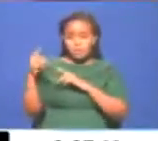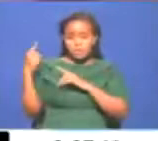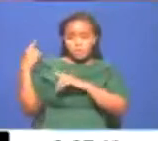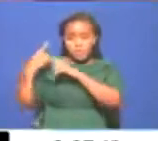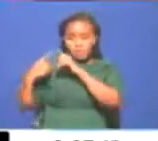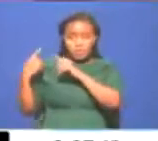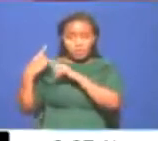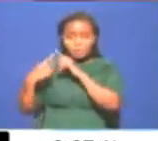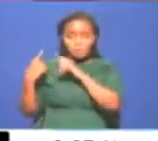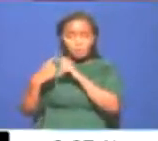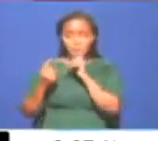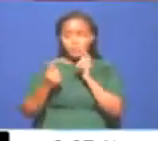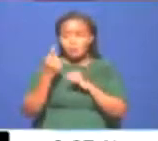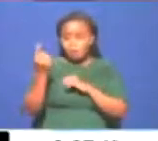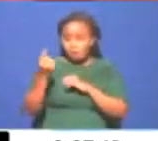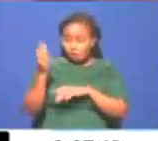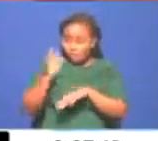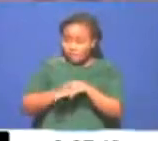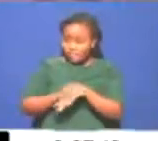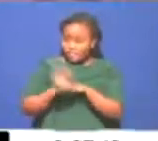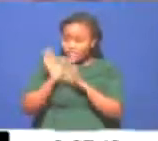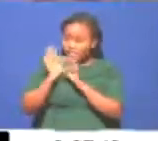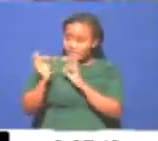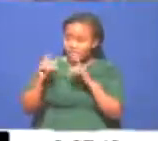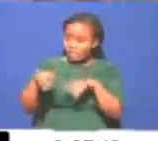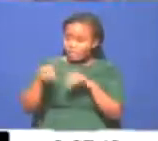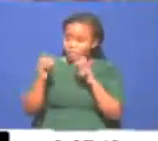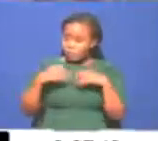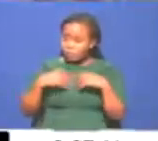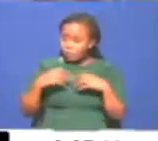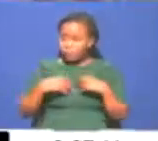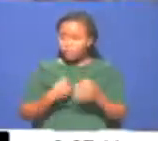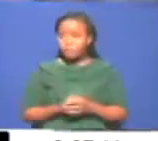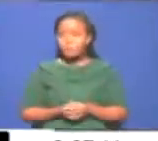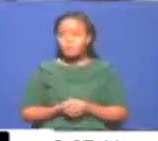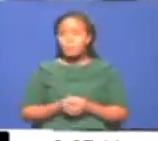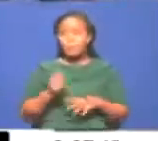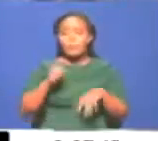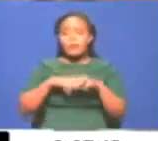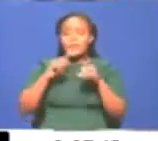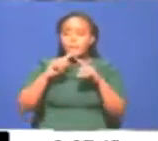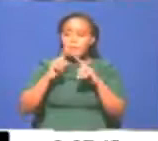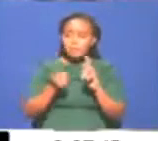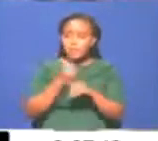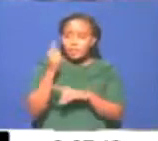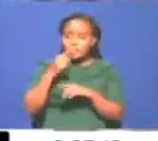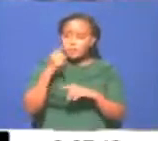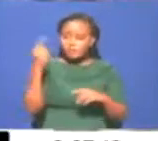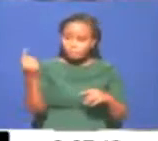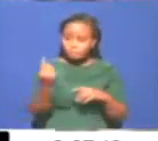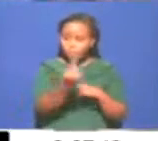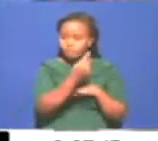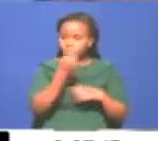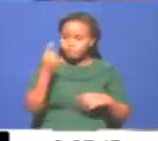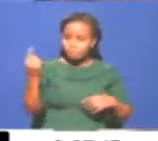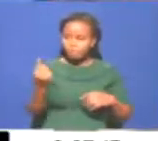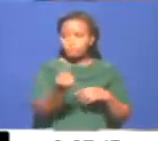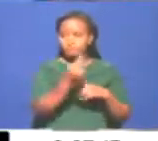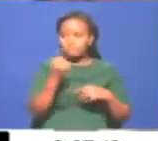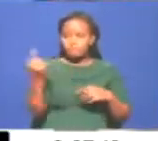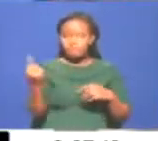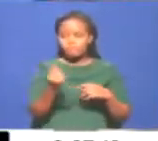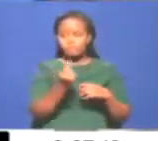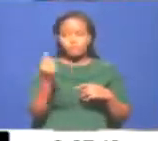only get it if you take a ride to the space. Ikiwapo ikianza kuzunguka inaenda na high spin ambapo ina maintain gravity